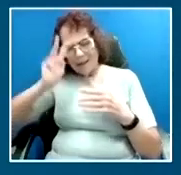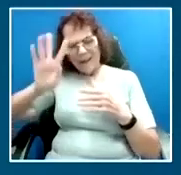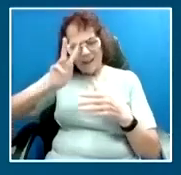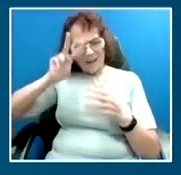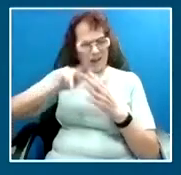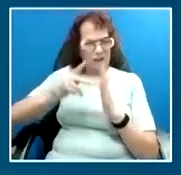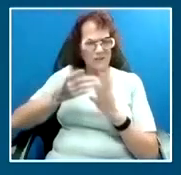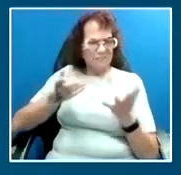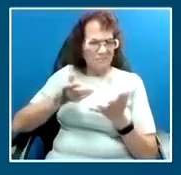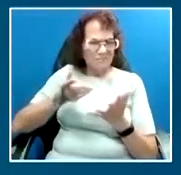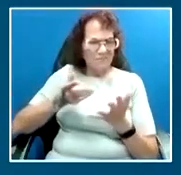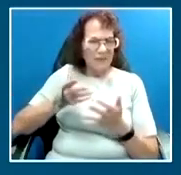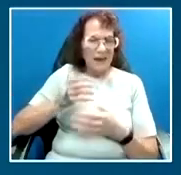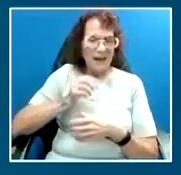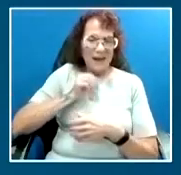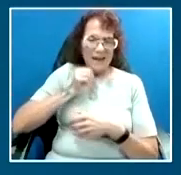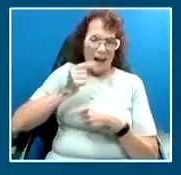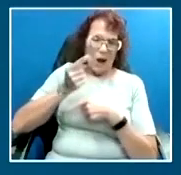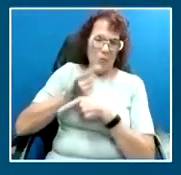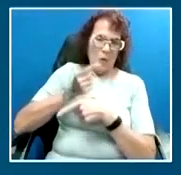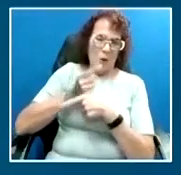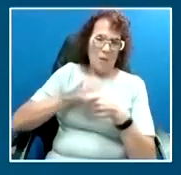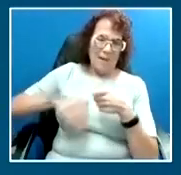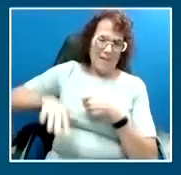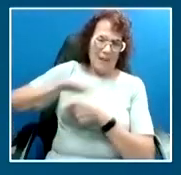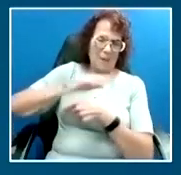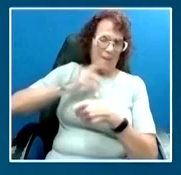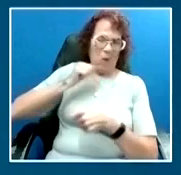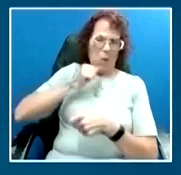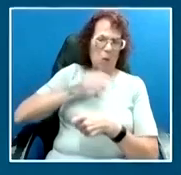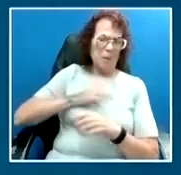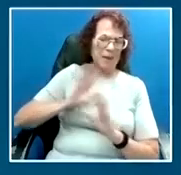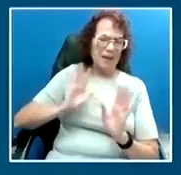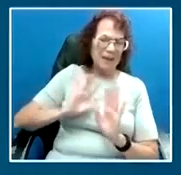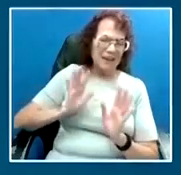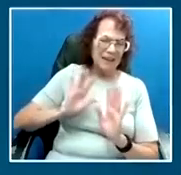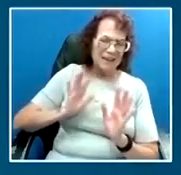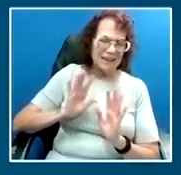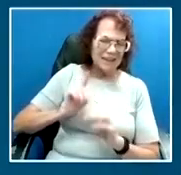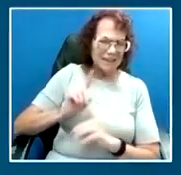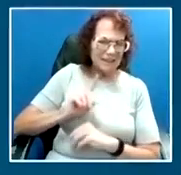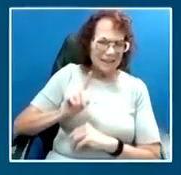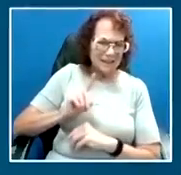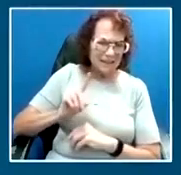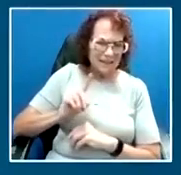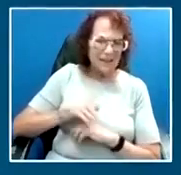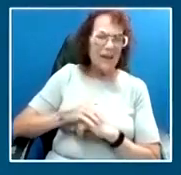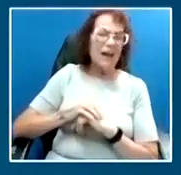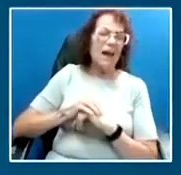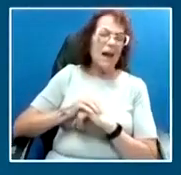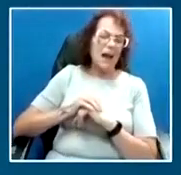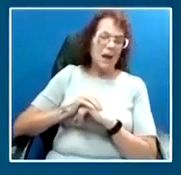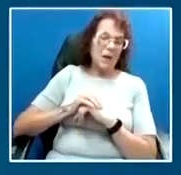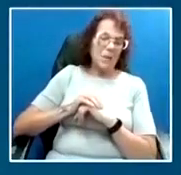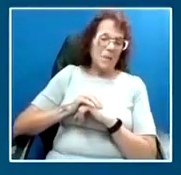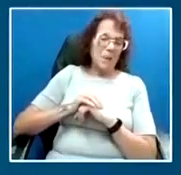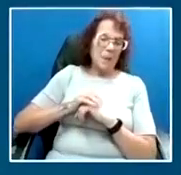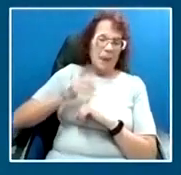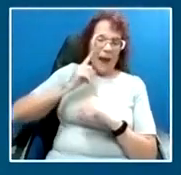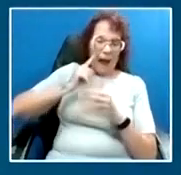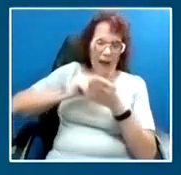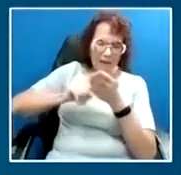The investigators independently corroborated and substantiated these facts through interviews and